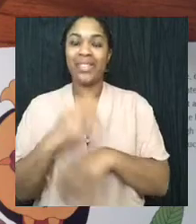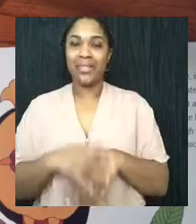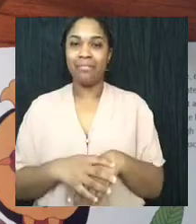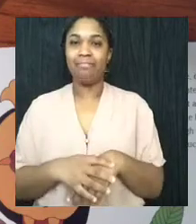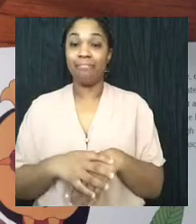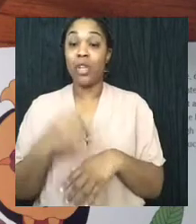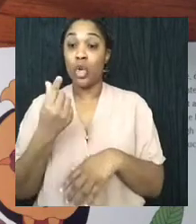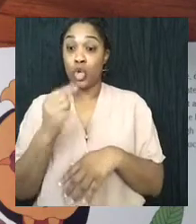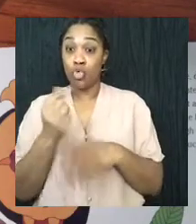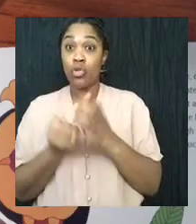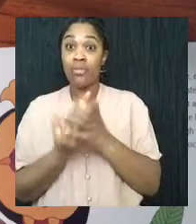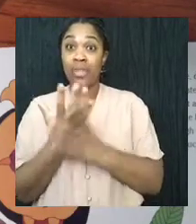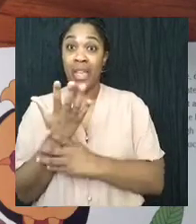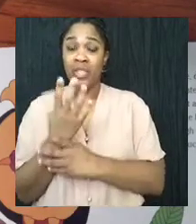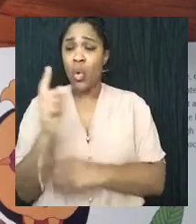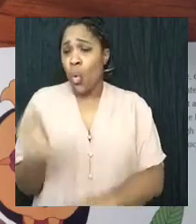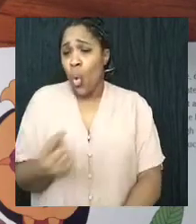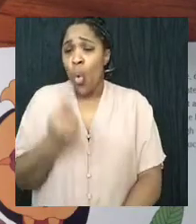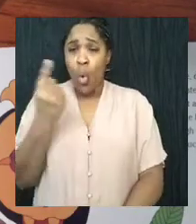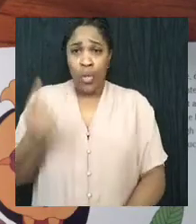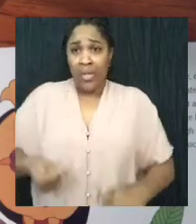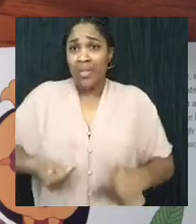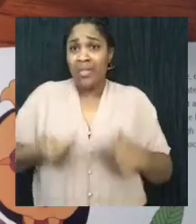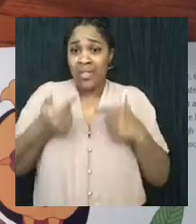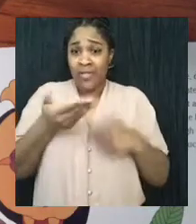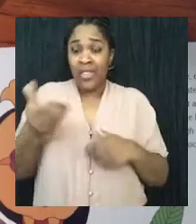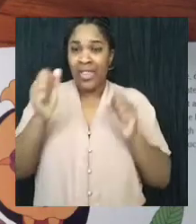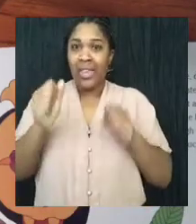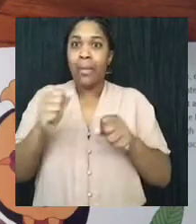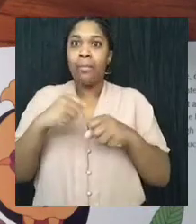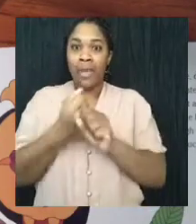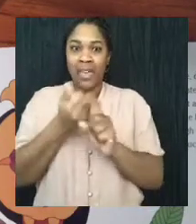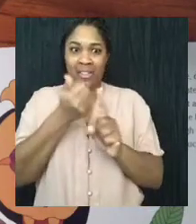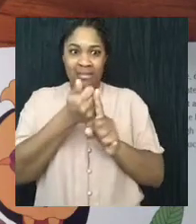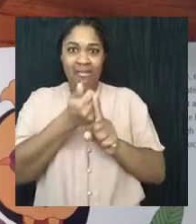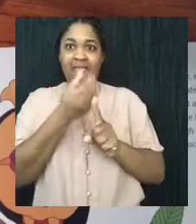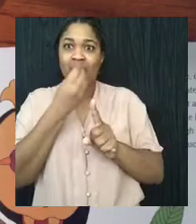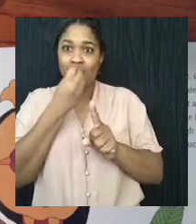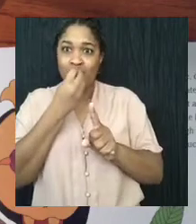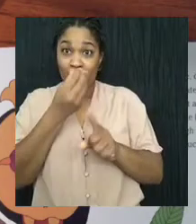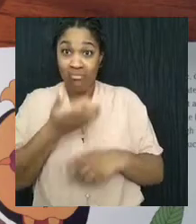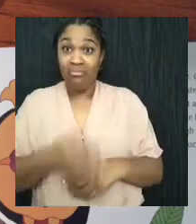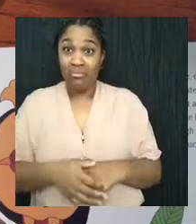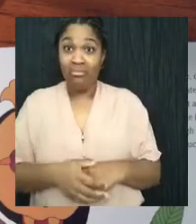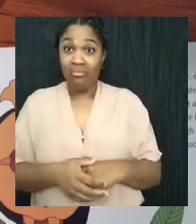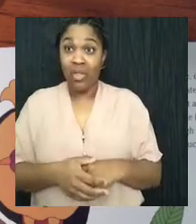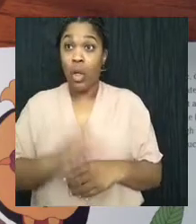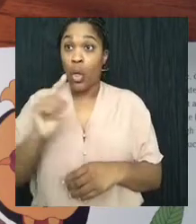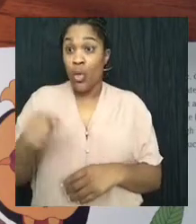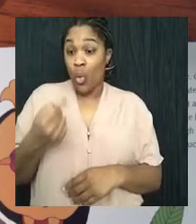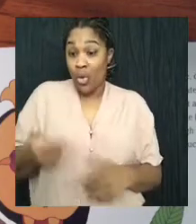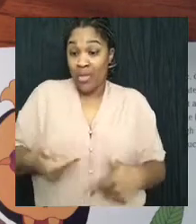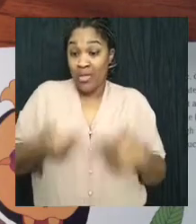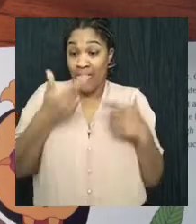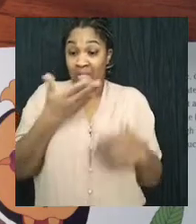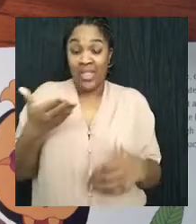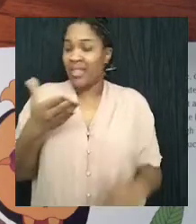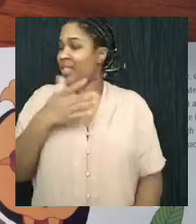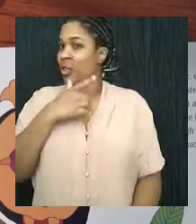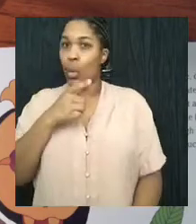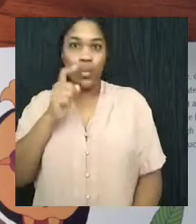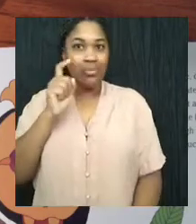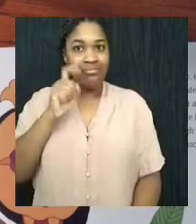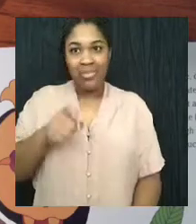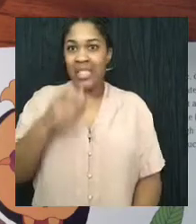living things that can make their own food. They are the only living things that do not need to